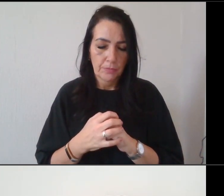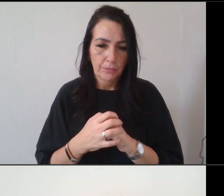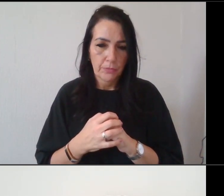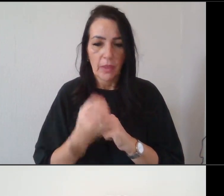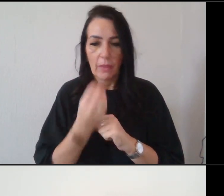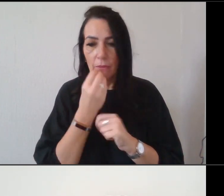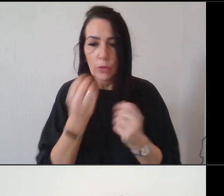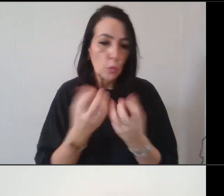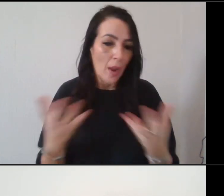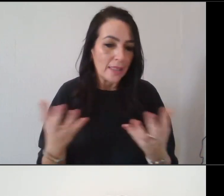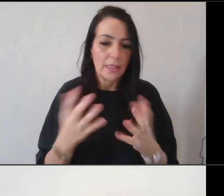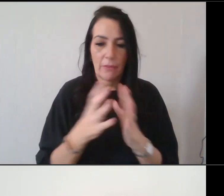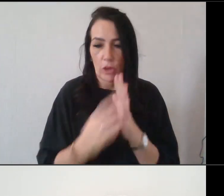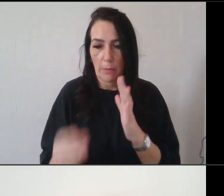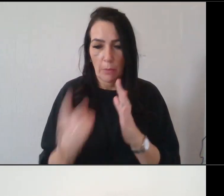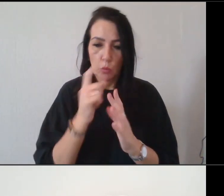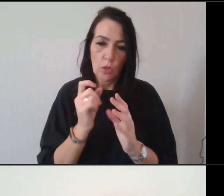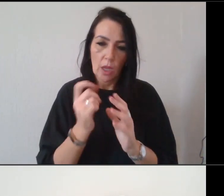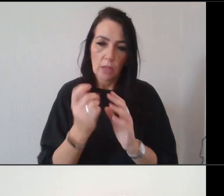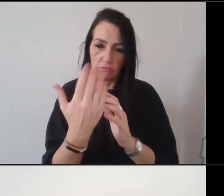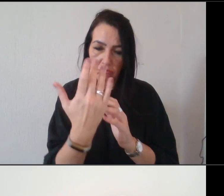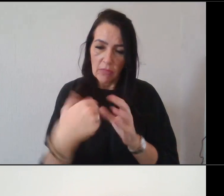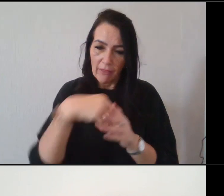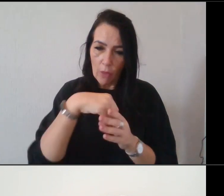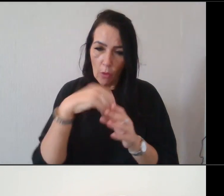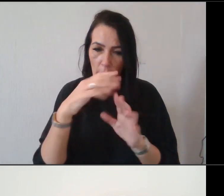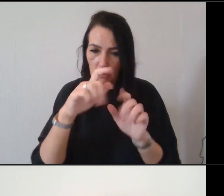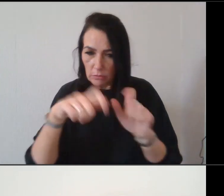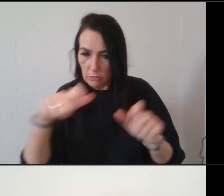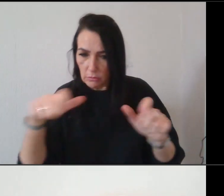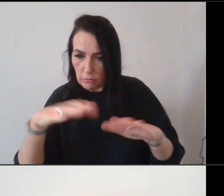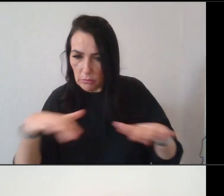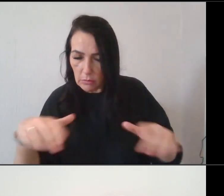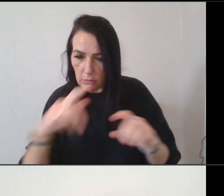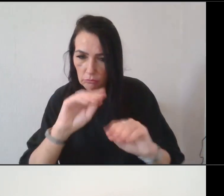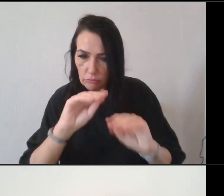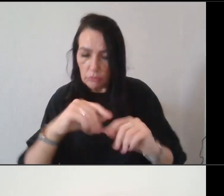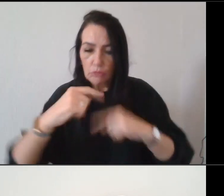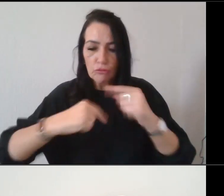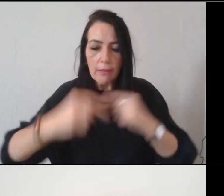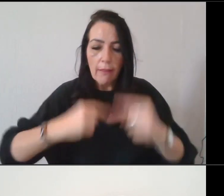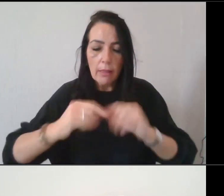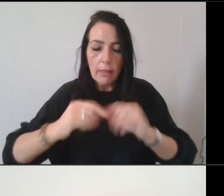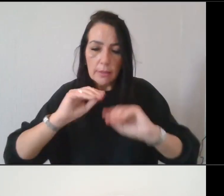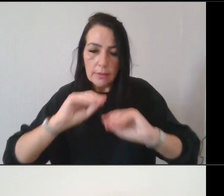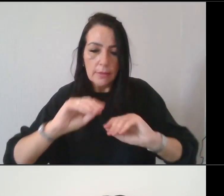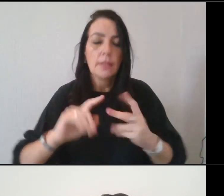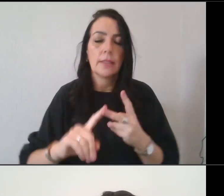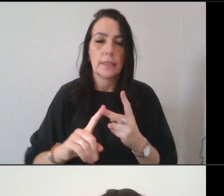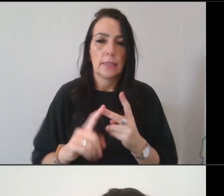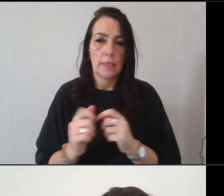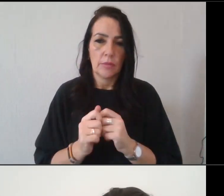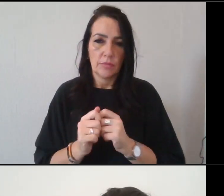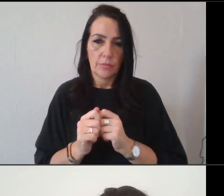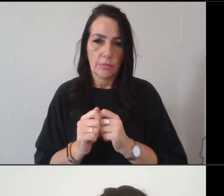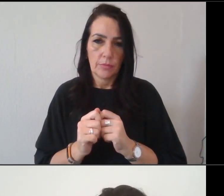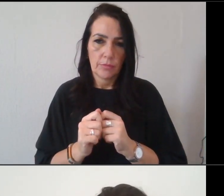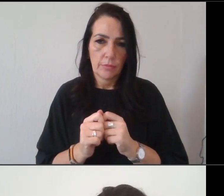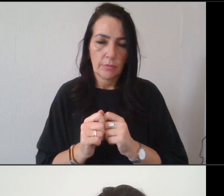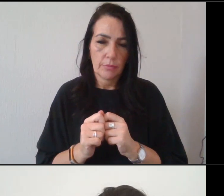waste perhaps is maybe a good one to involve people in as well, and recycling and sort of